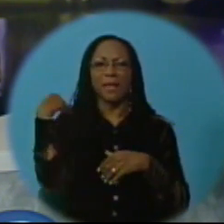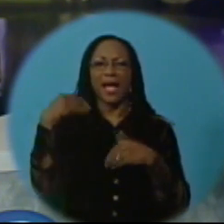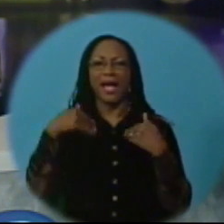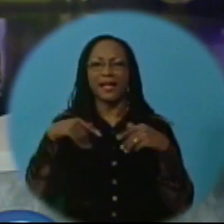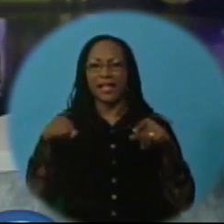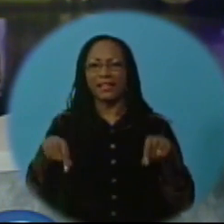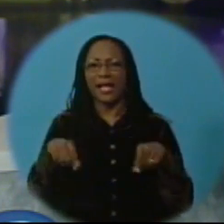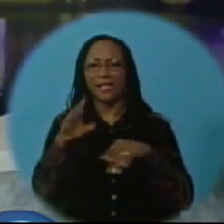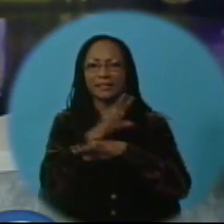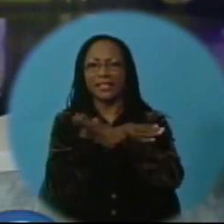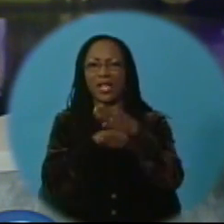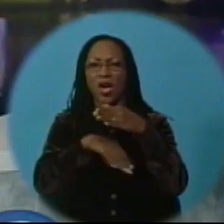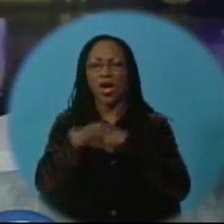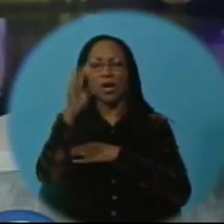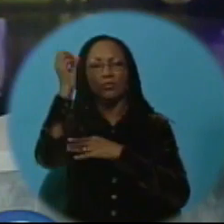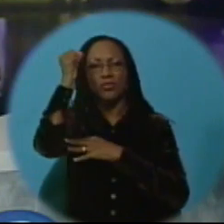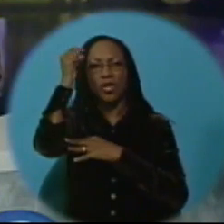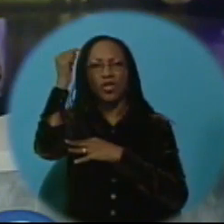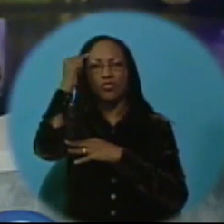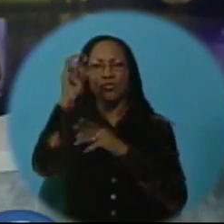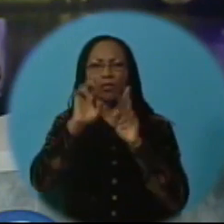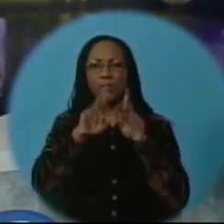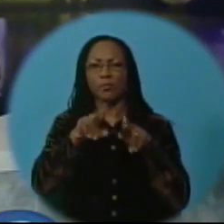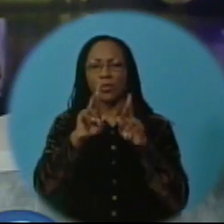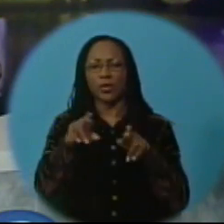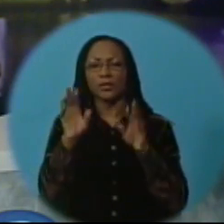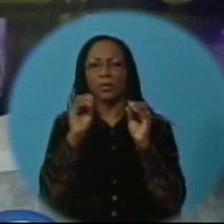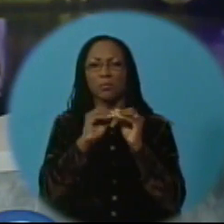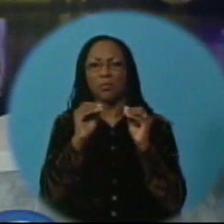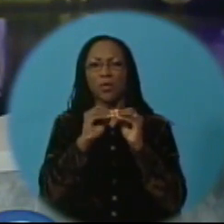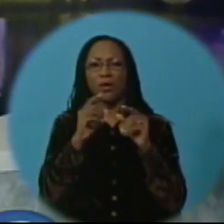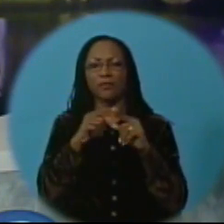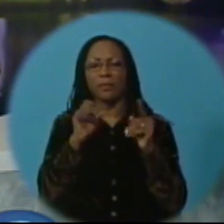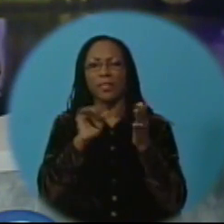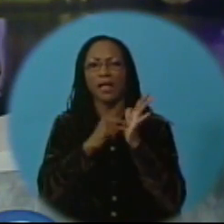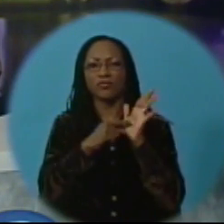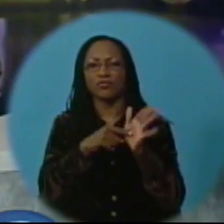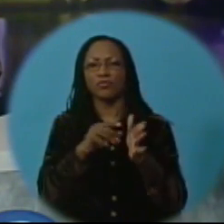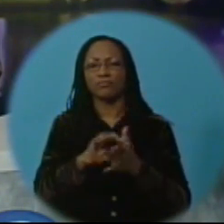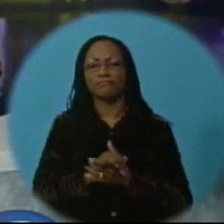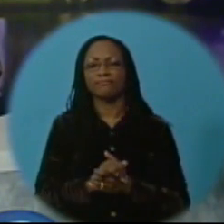Arms. Sean Green reports on that and other results from the Classic.